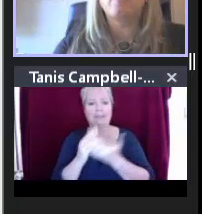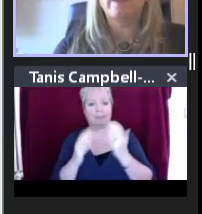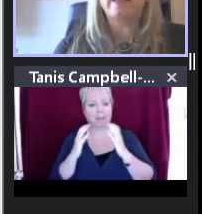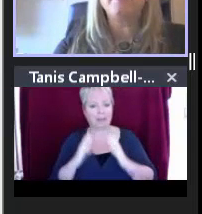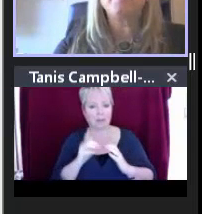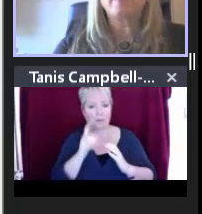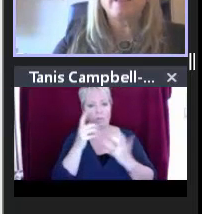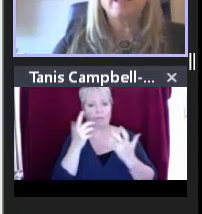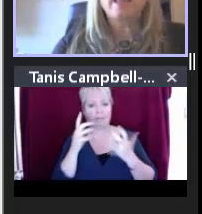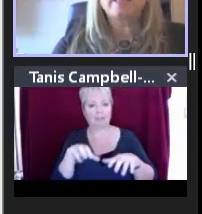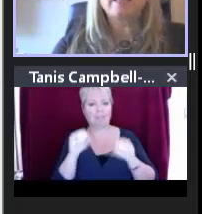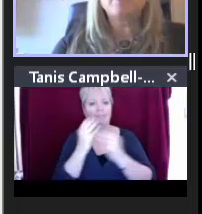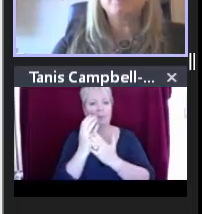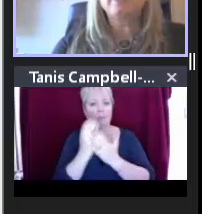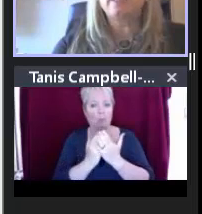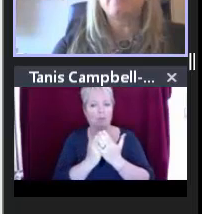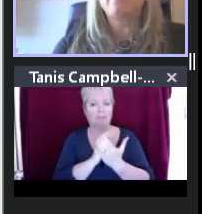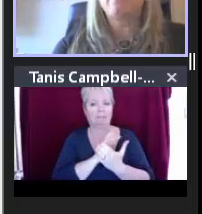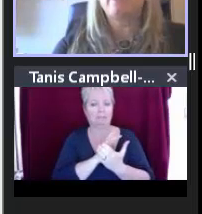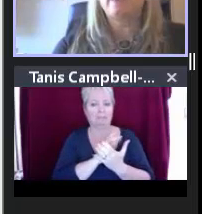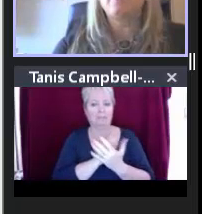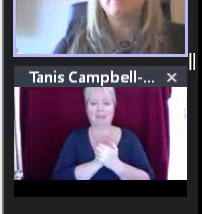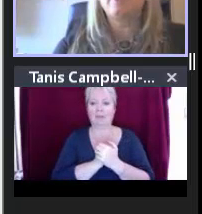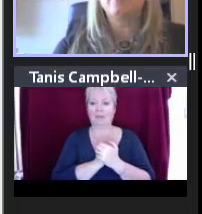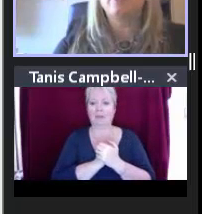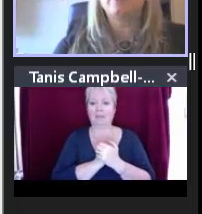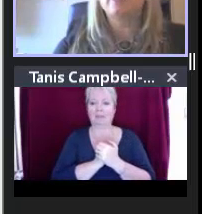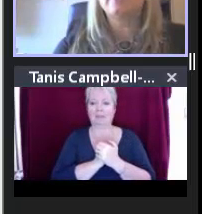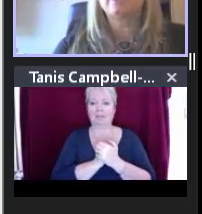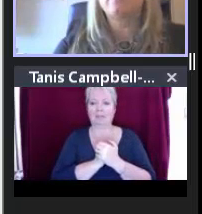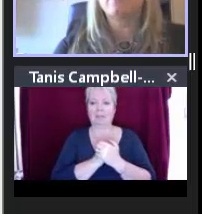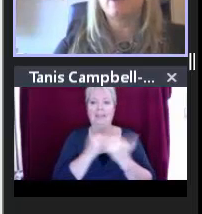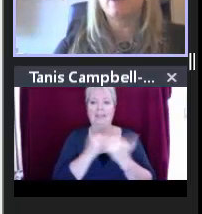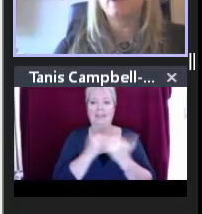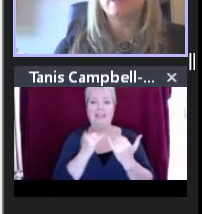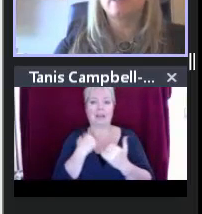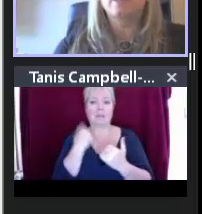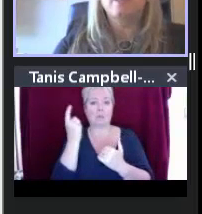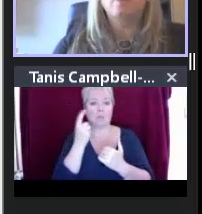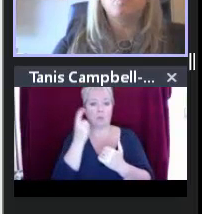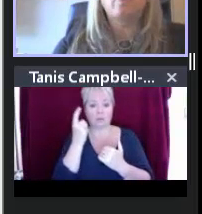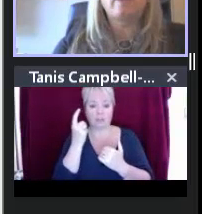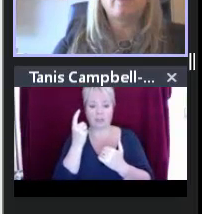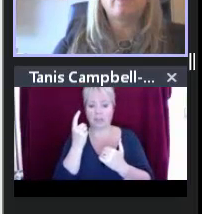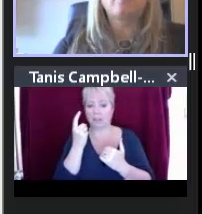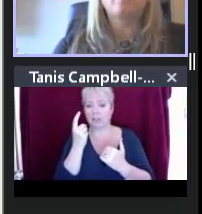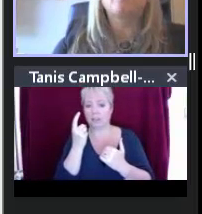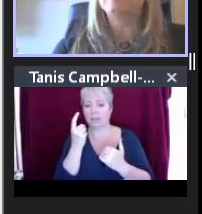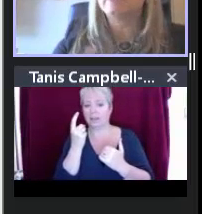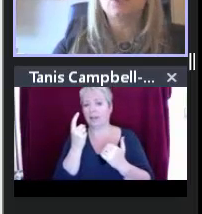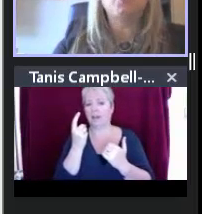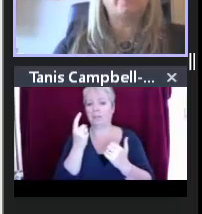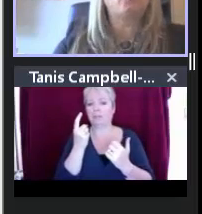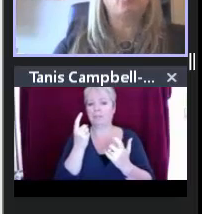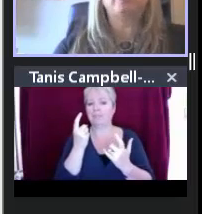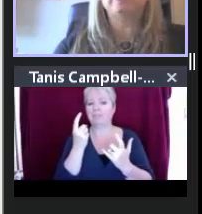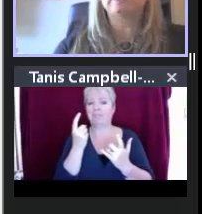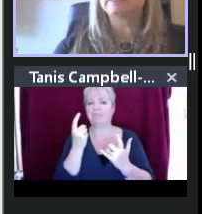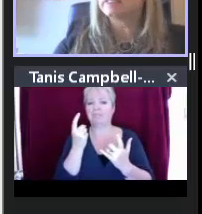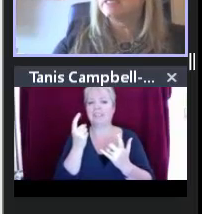who have come our way. And I'm wondering if anyone here can identify with